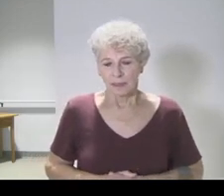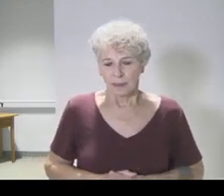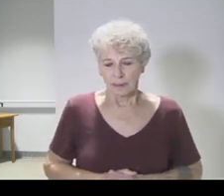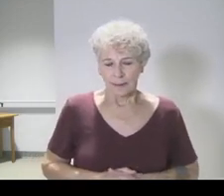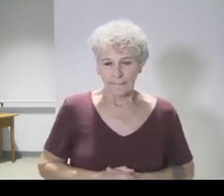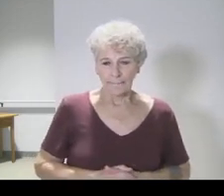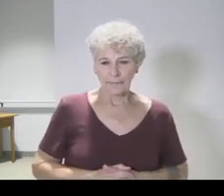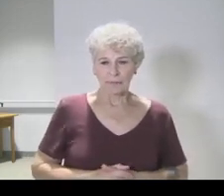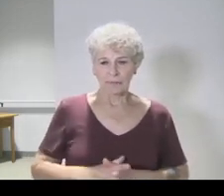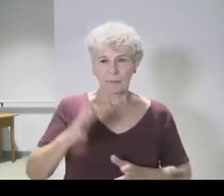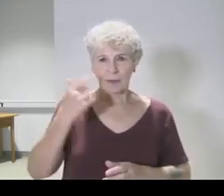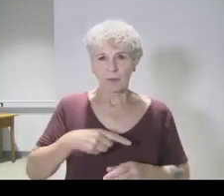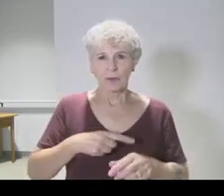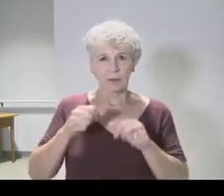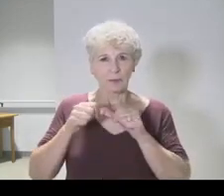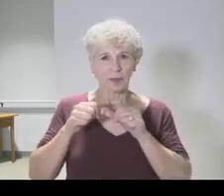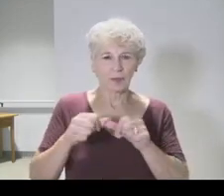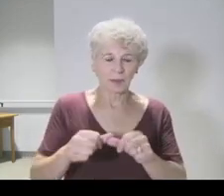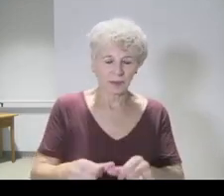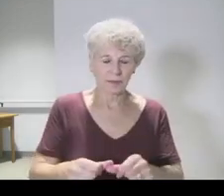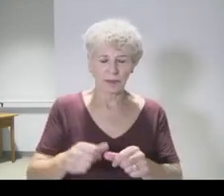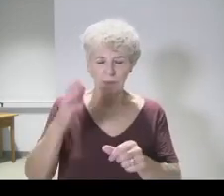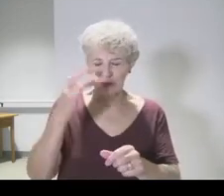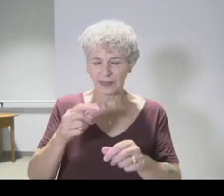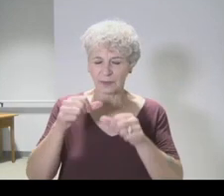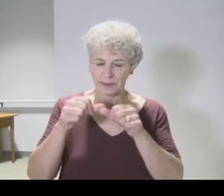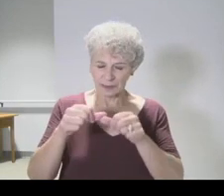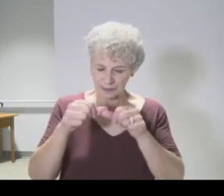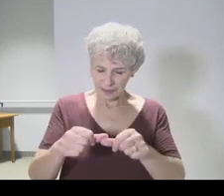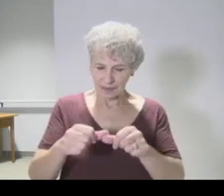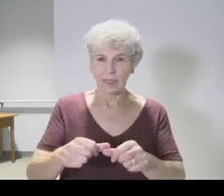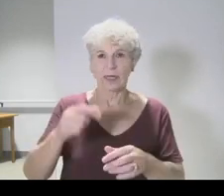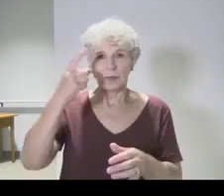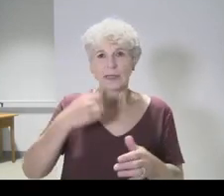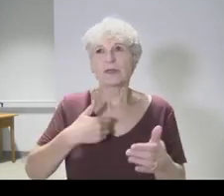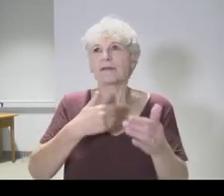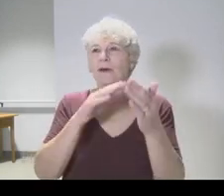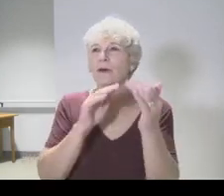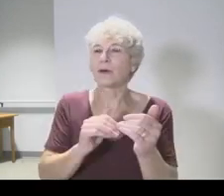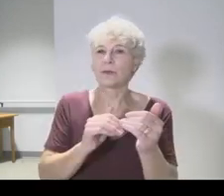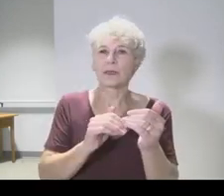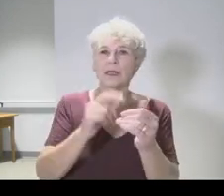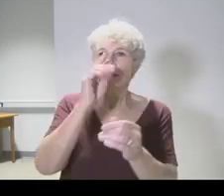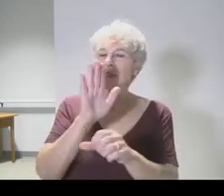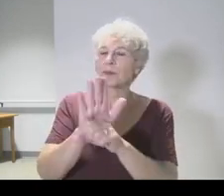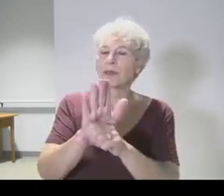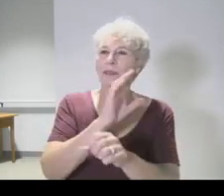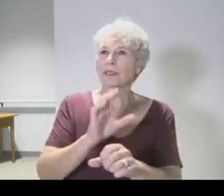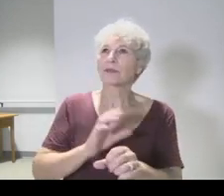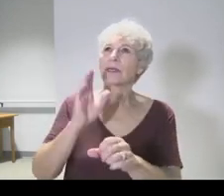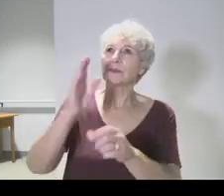Well, why do we persevere? Why do we remain? Because we have a hope in the promise that Christ